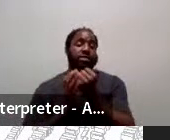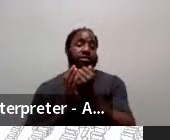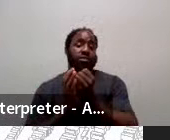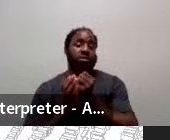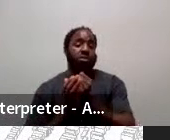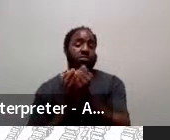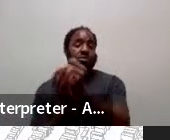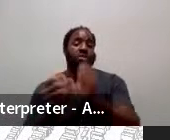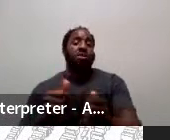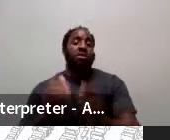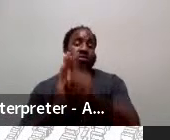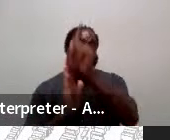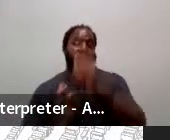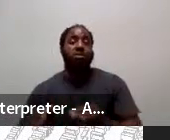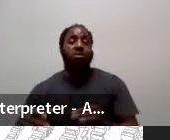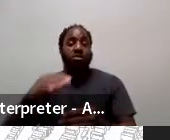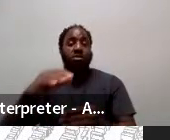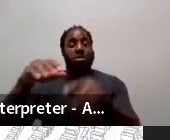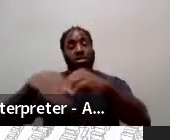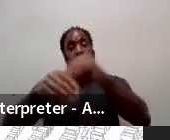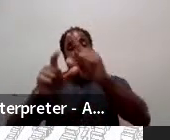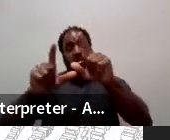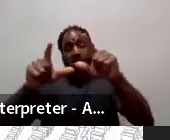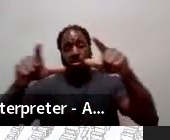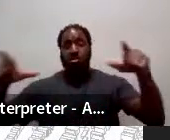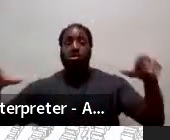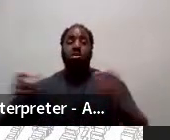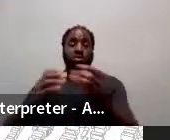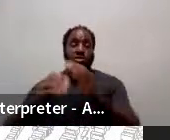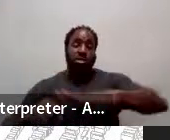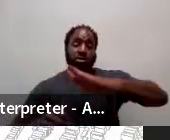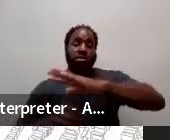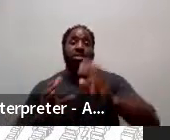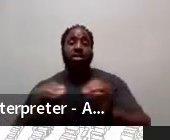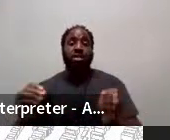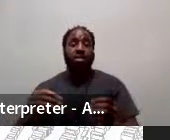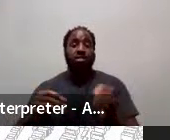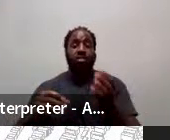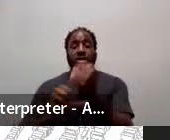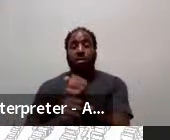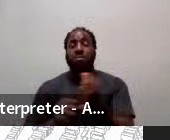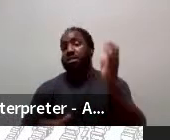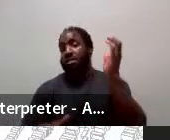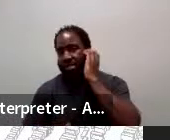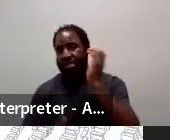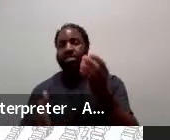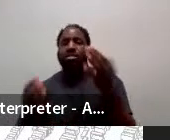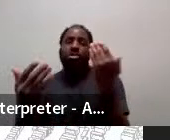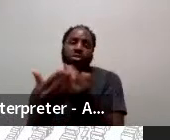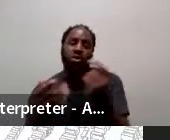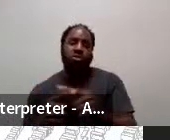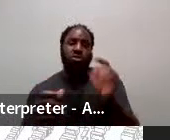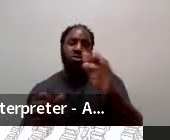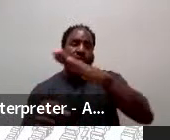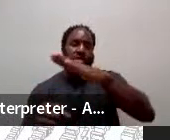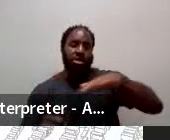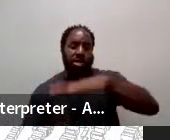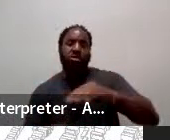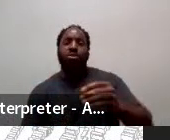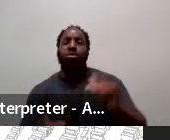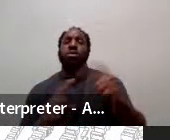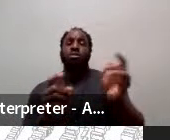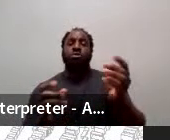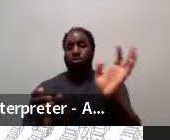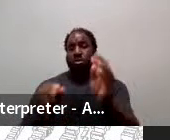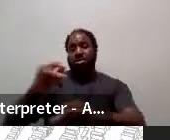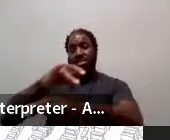space, especially on the large sites, and to create density close to the new station to capitalize on the new regional train